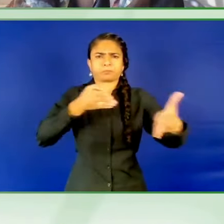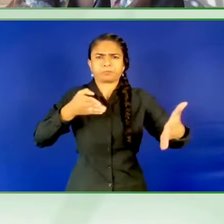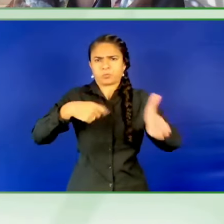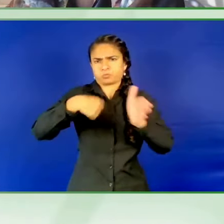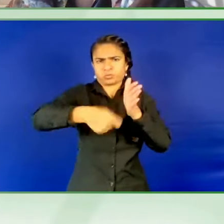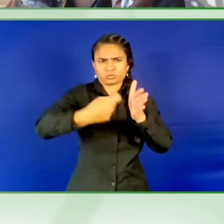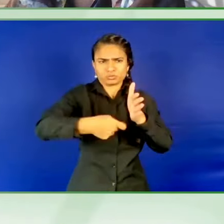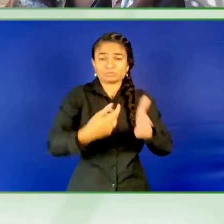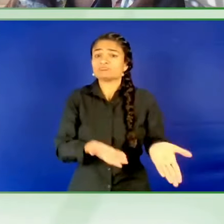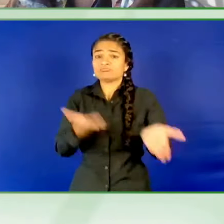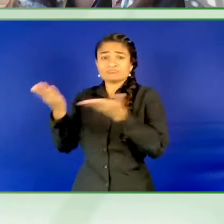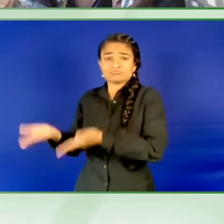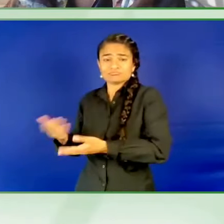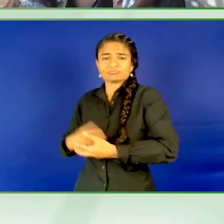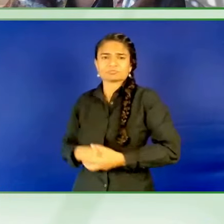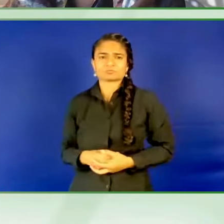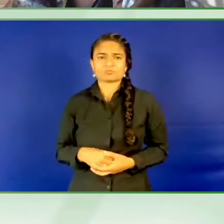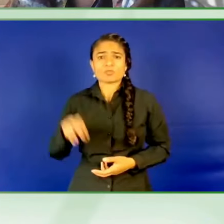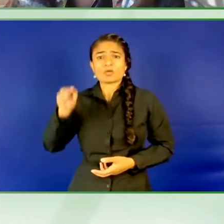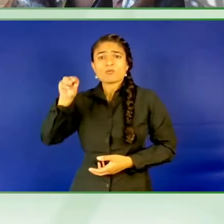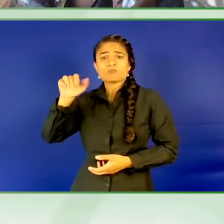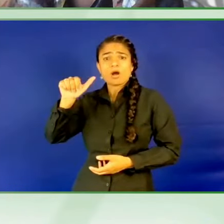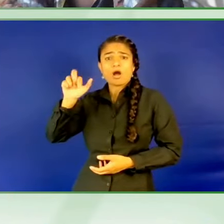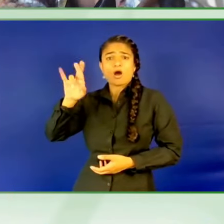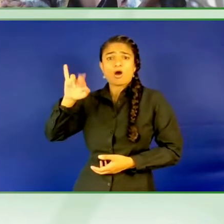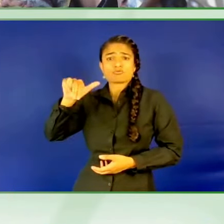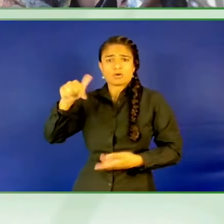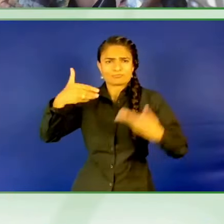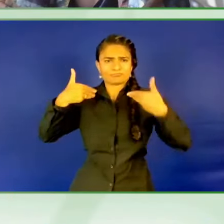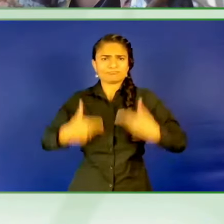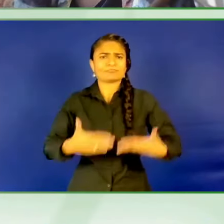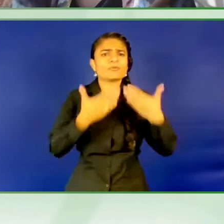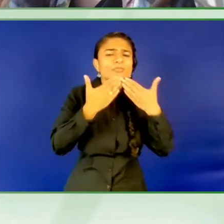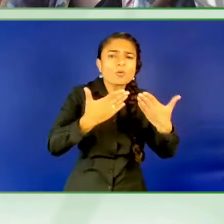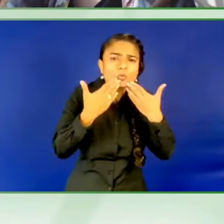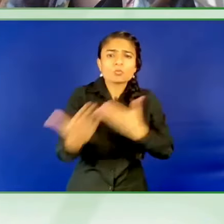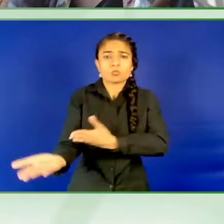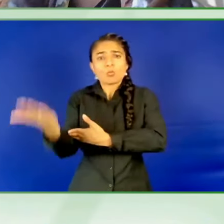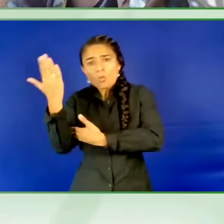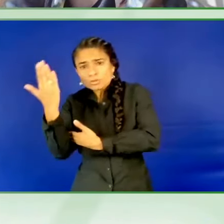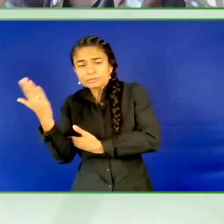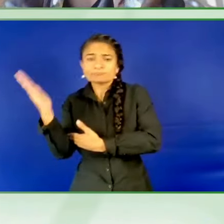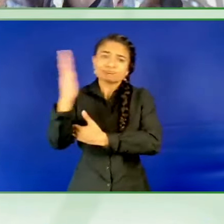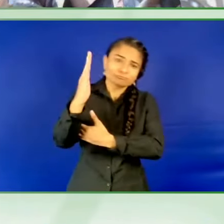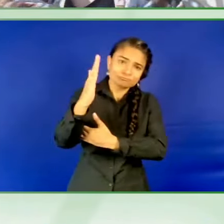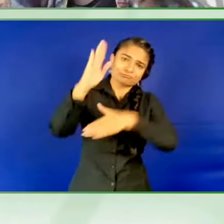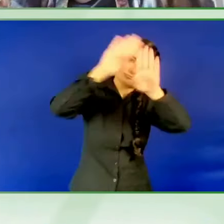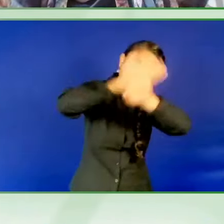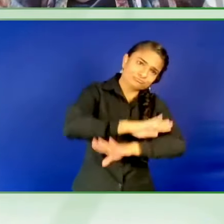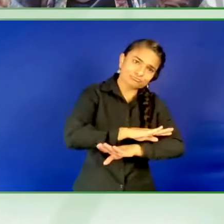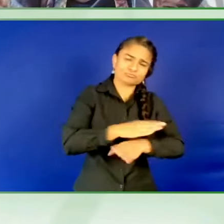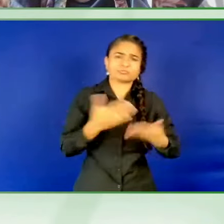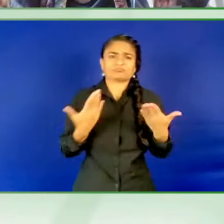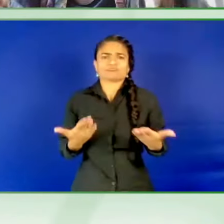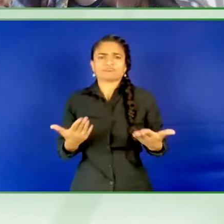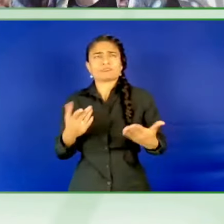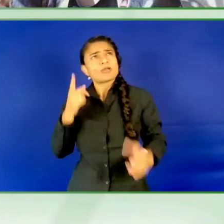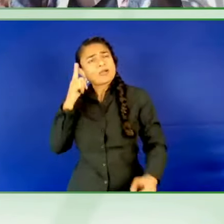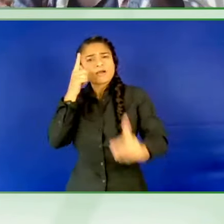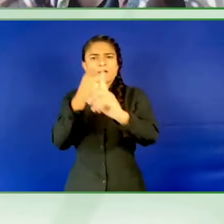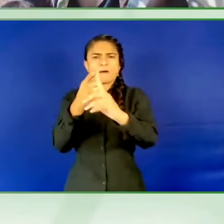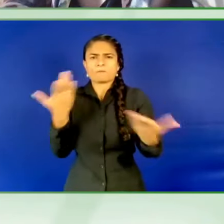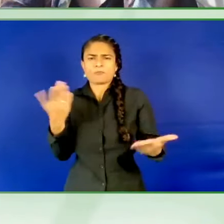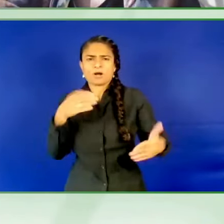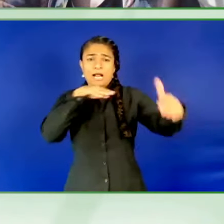Society. So in my first slide, I'm presenting myself. I'm María Argudo-Fernández. I'm a doctor in astrophysics at the